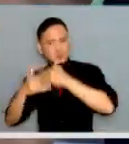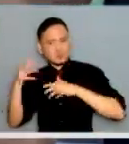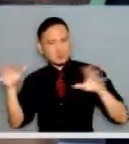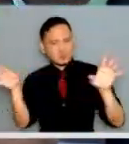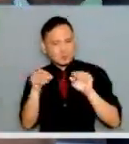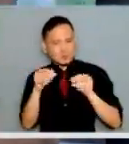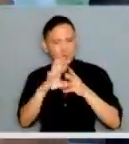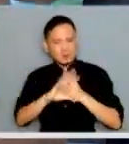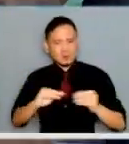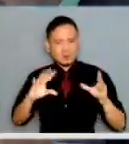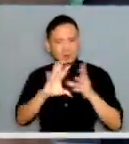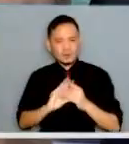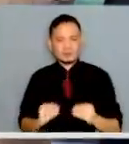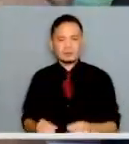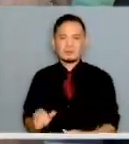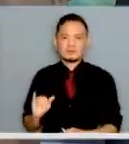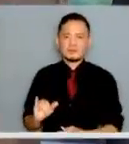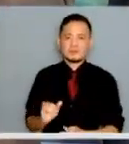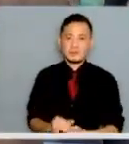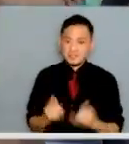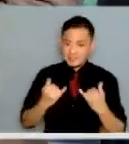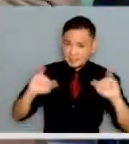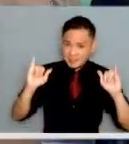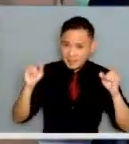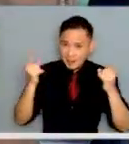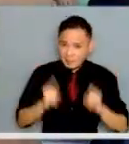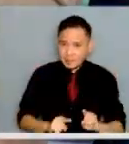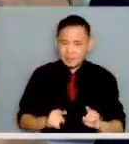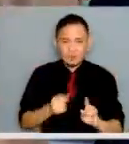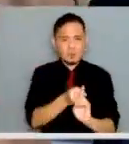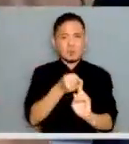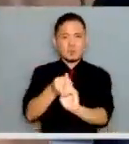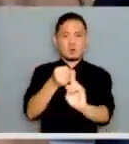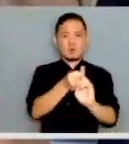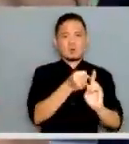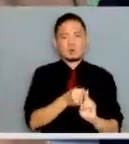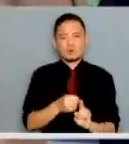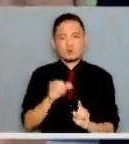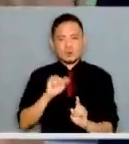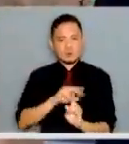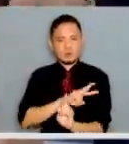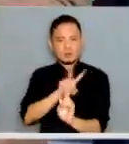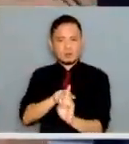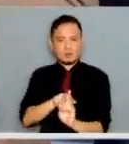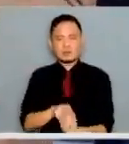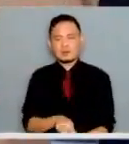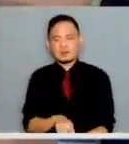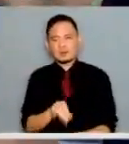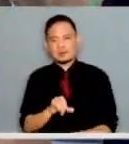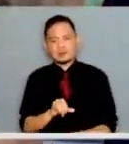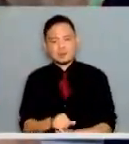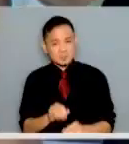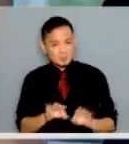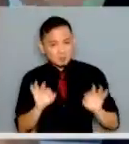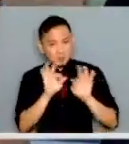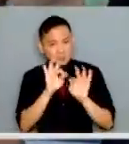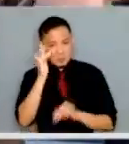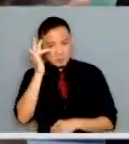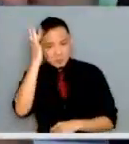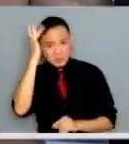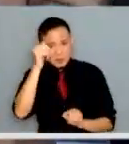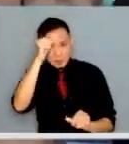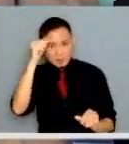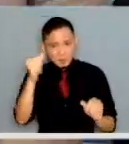happening. It's still happening. Timeless, actually. Yes. That's what we really want to make everyone realize. This was set in the